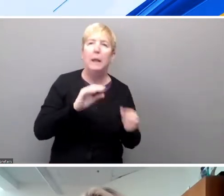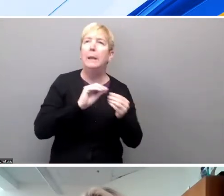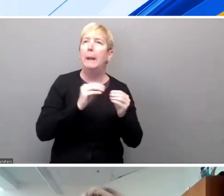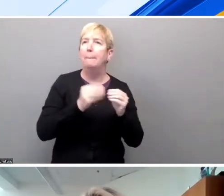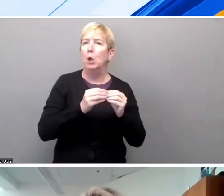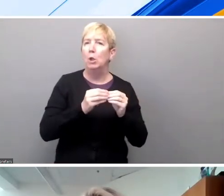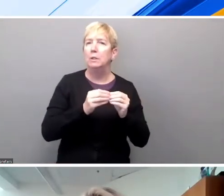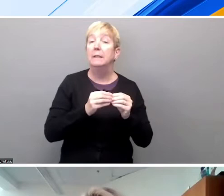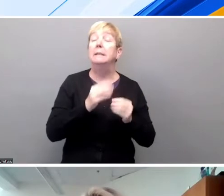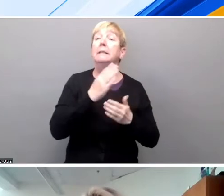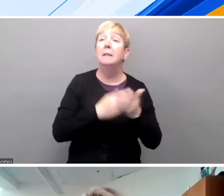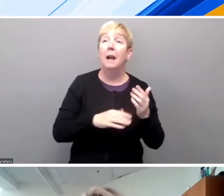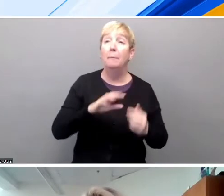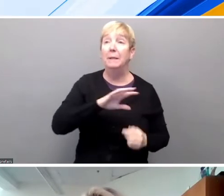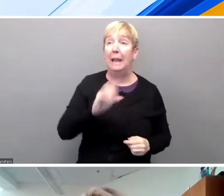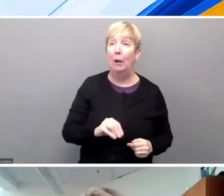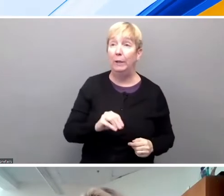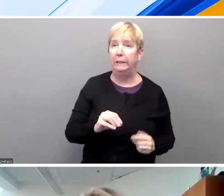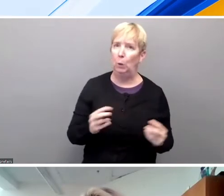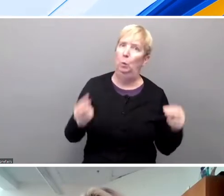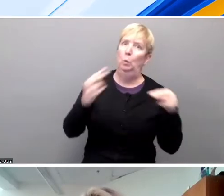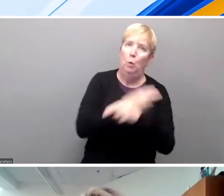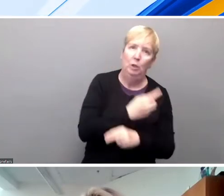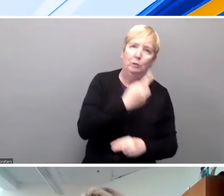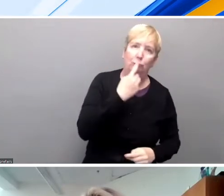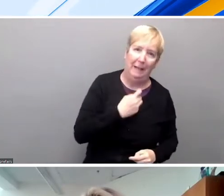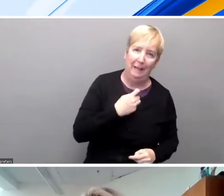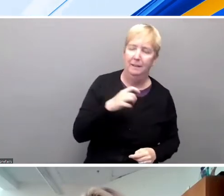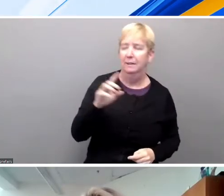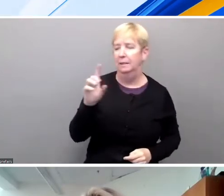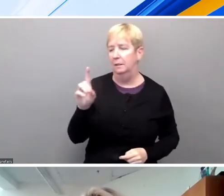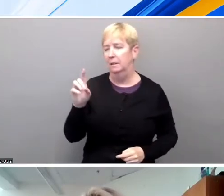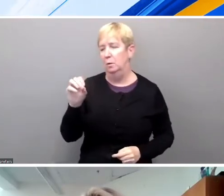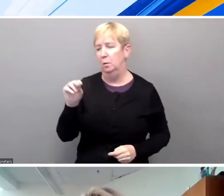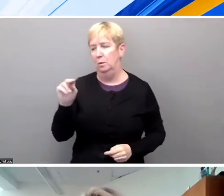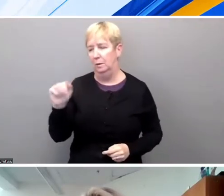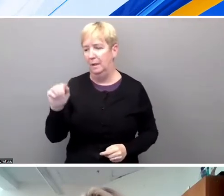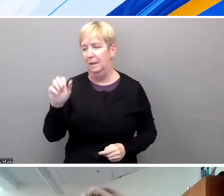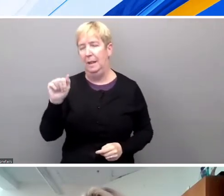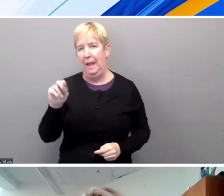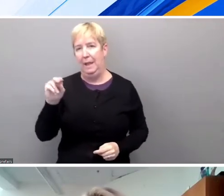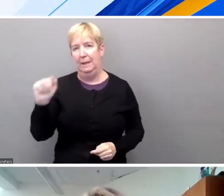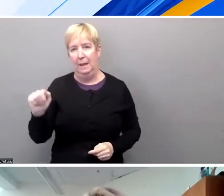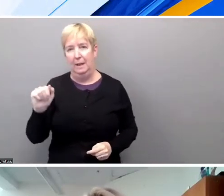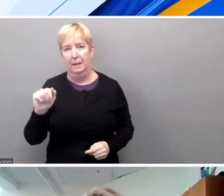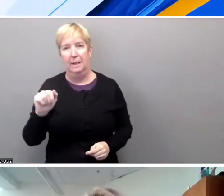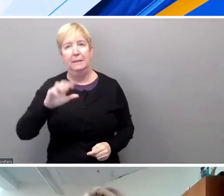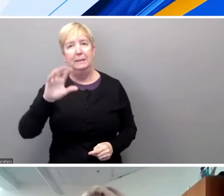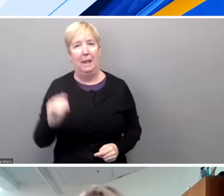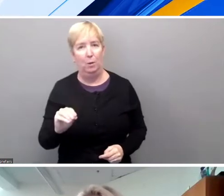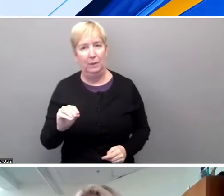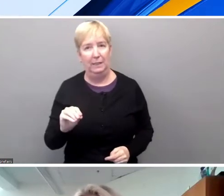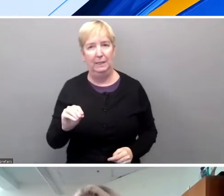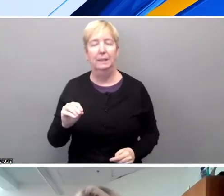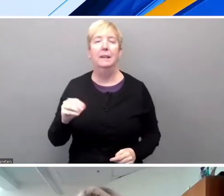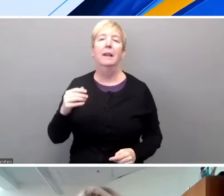are actually redder than others. And Doña Ana County has 92 cases